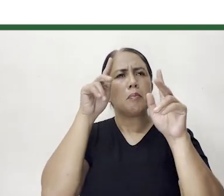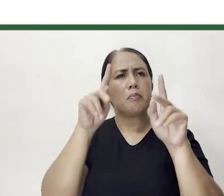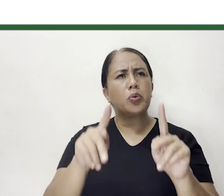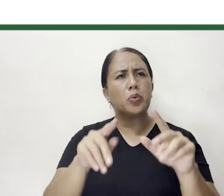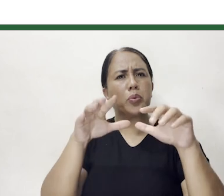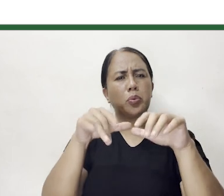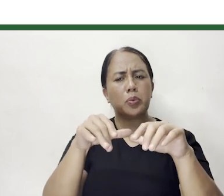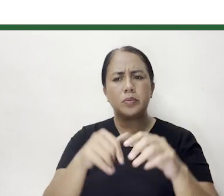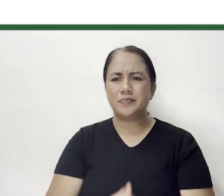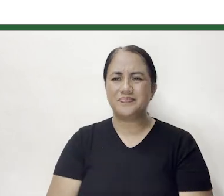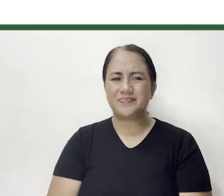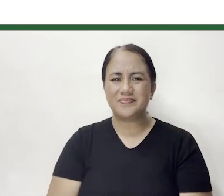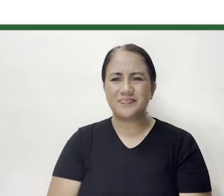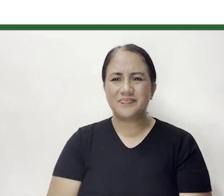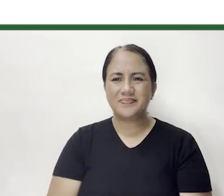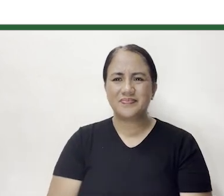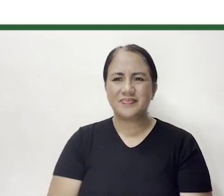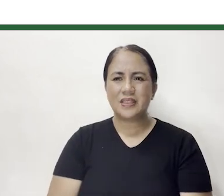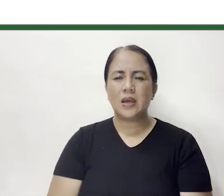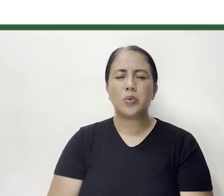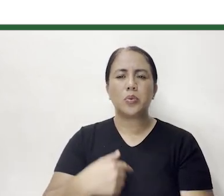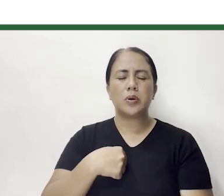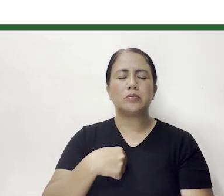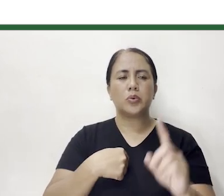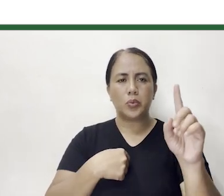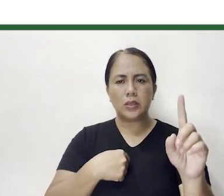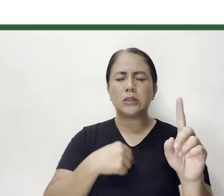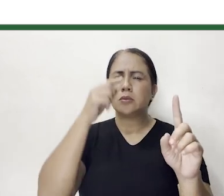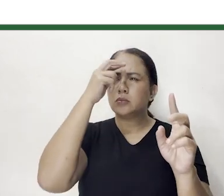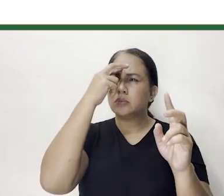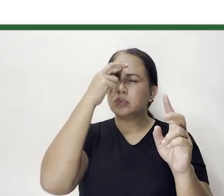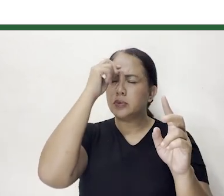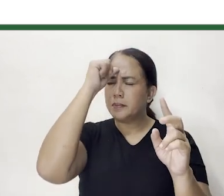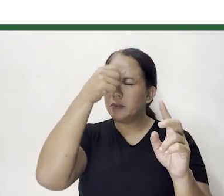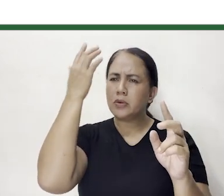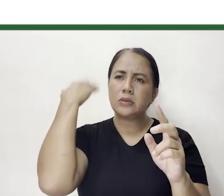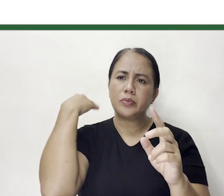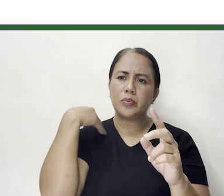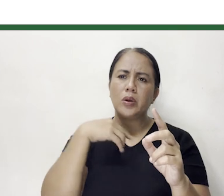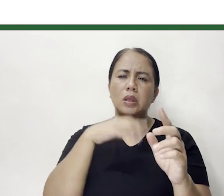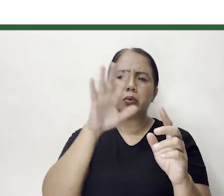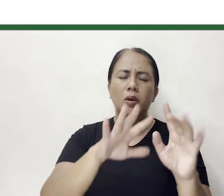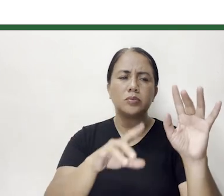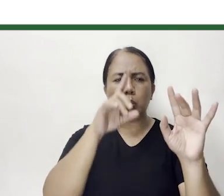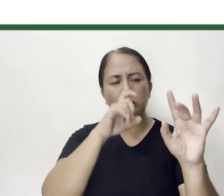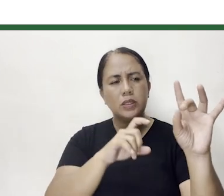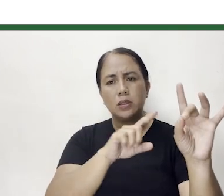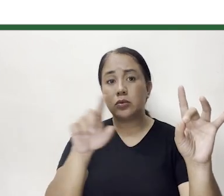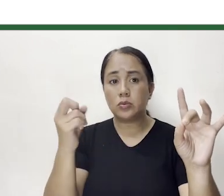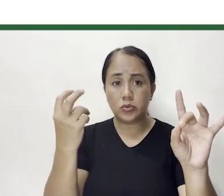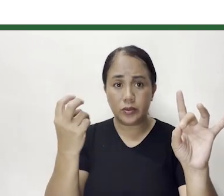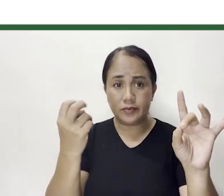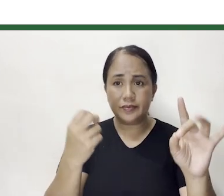Thinking about persons with disabilities. Number 1. Reminisce the times when you were between 8